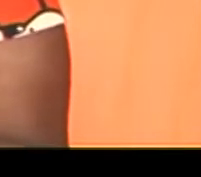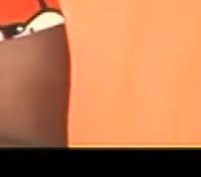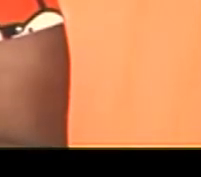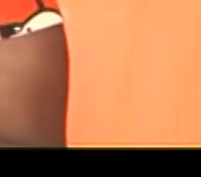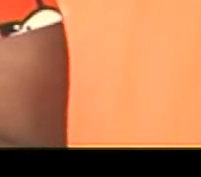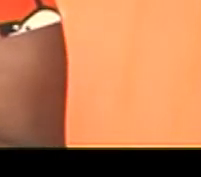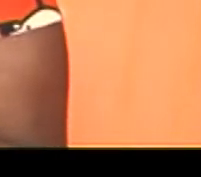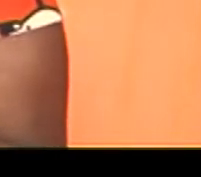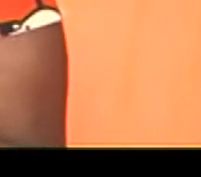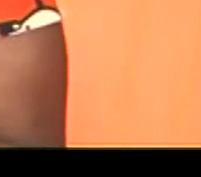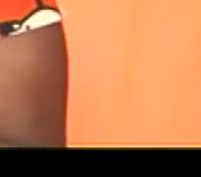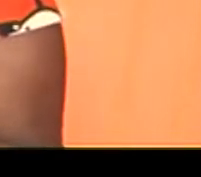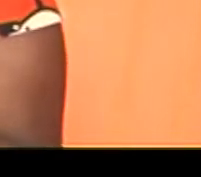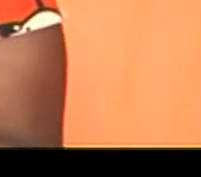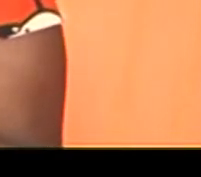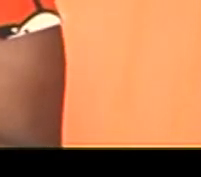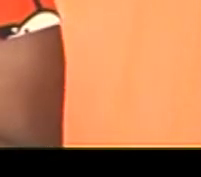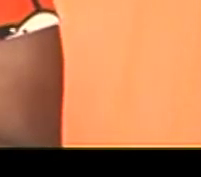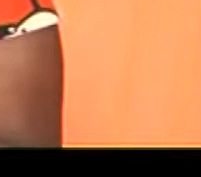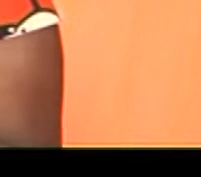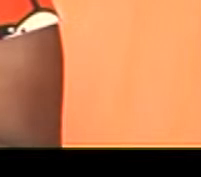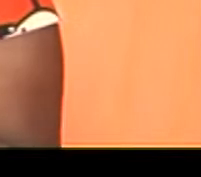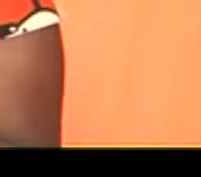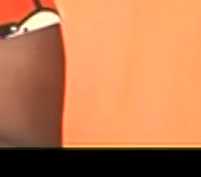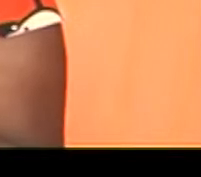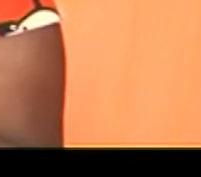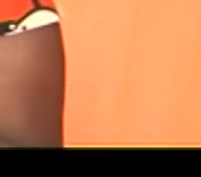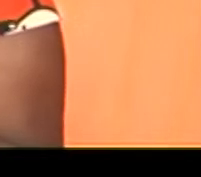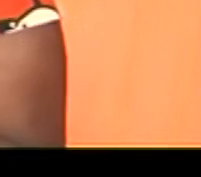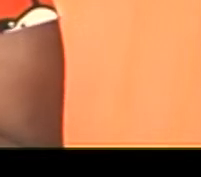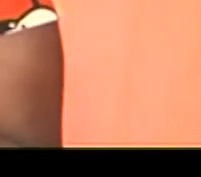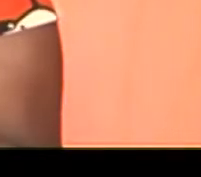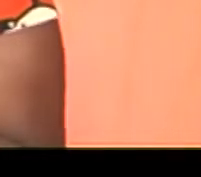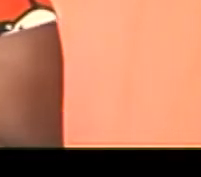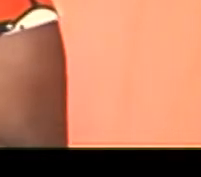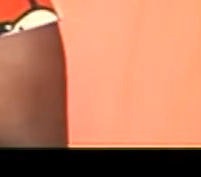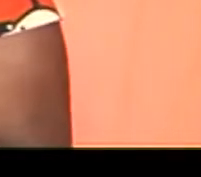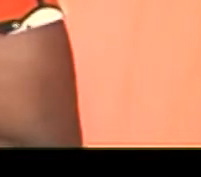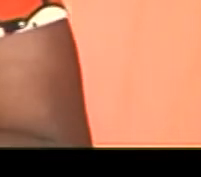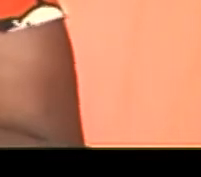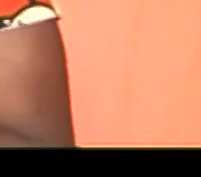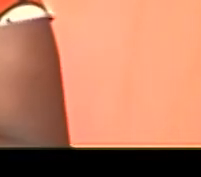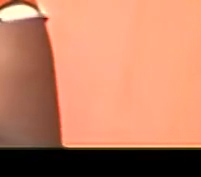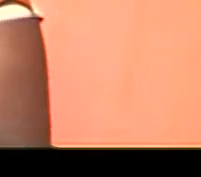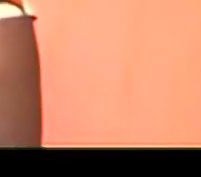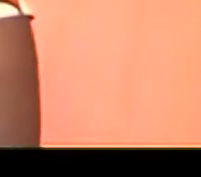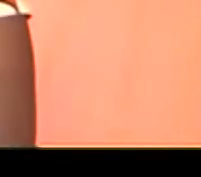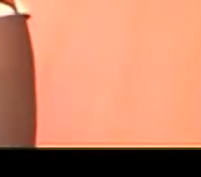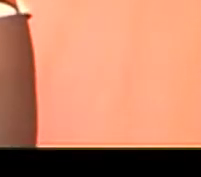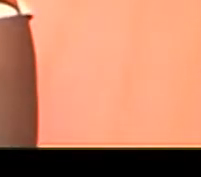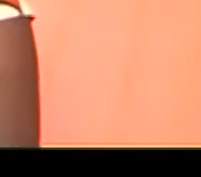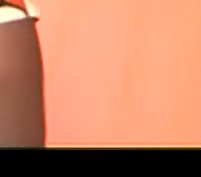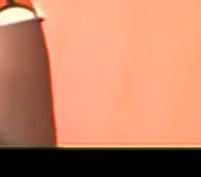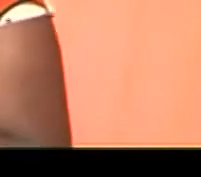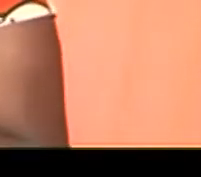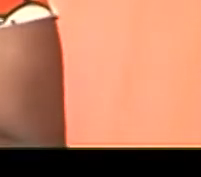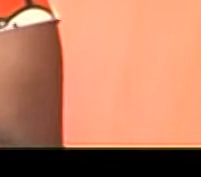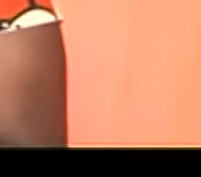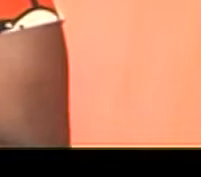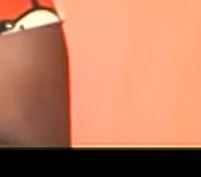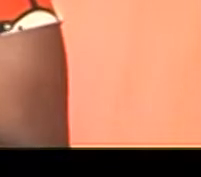that the Lord is your shepherd. The Lord Yahweh, Jehovah Jireh, is going to shepherd you, and he is going to give to